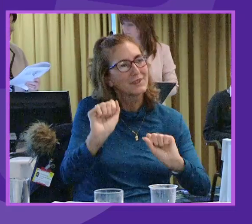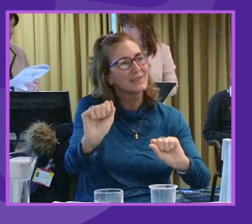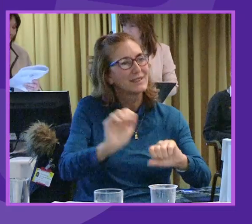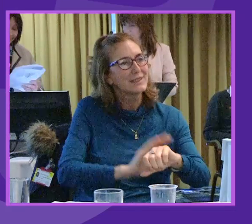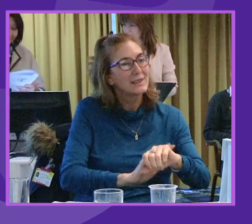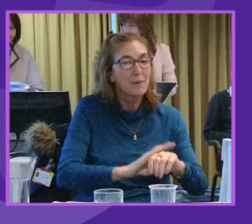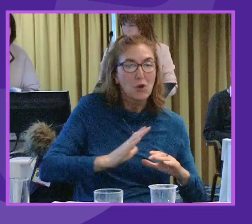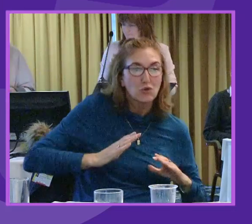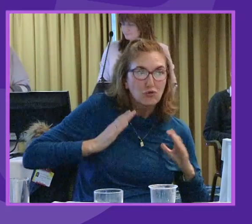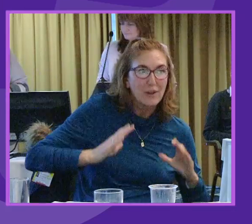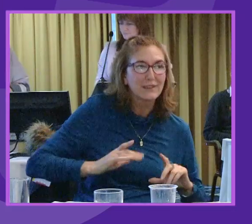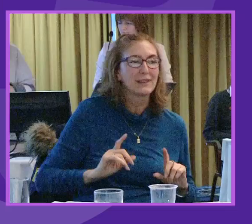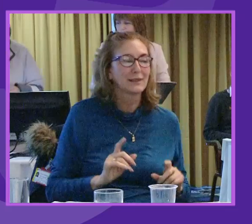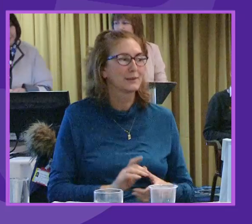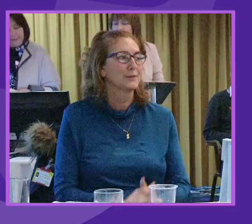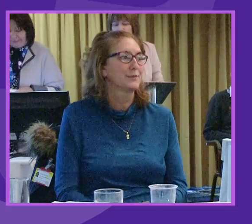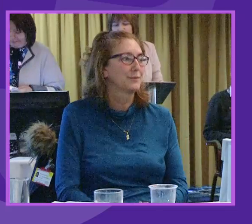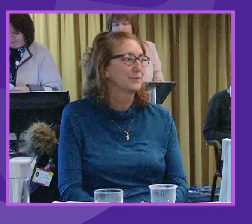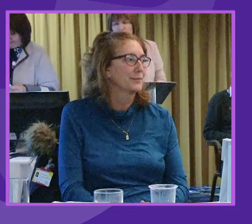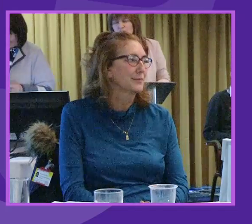it either. Okay.